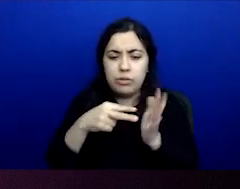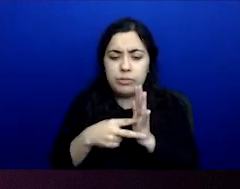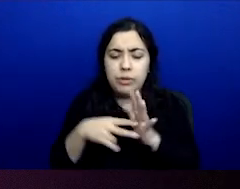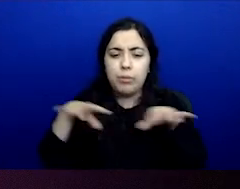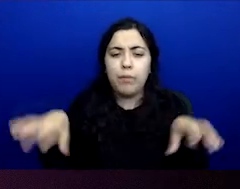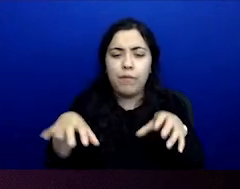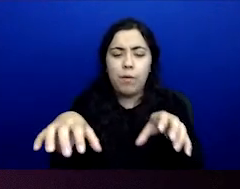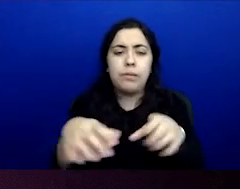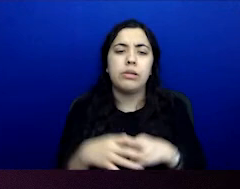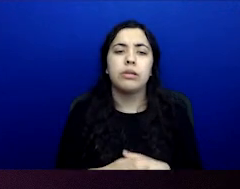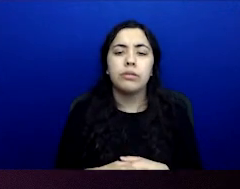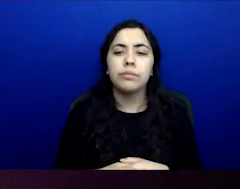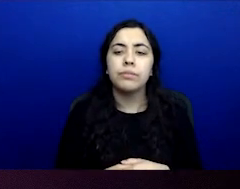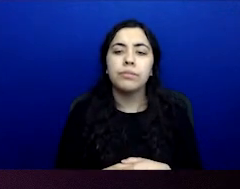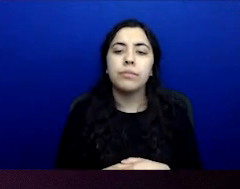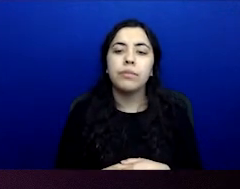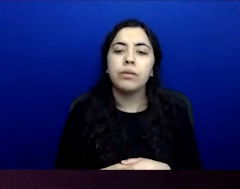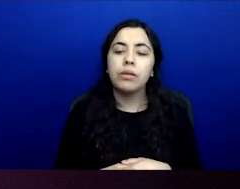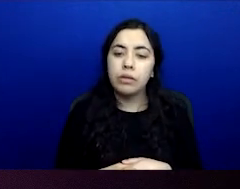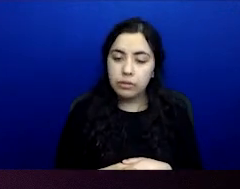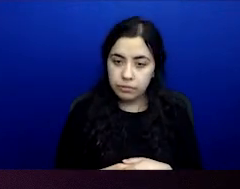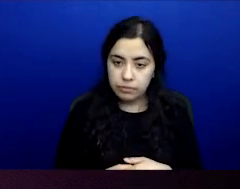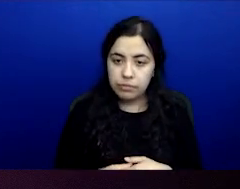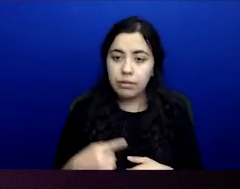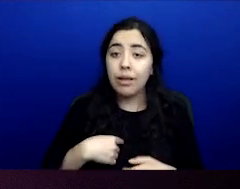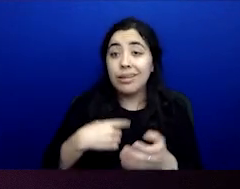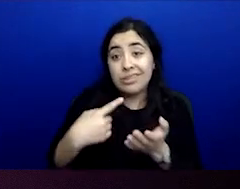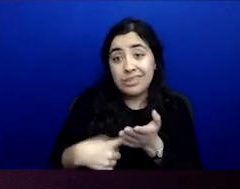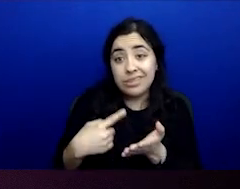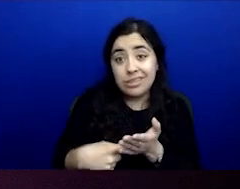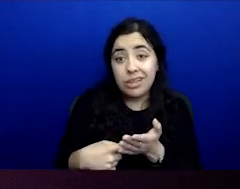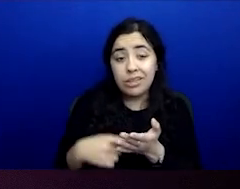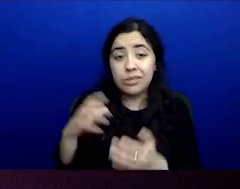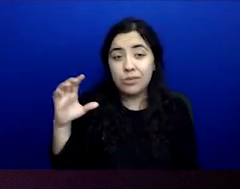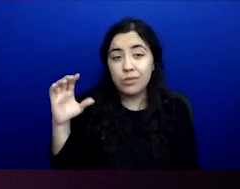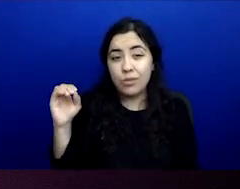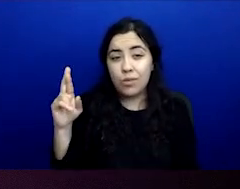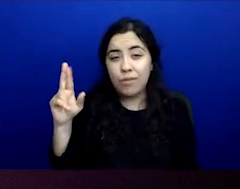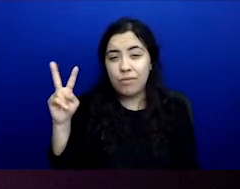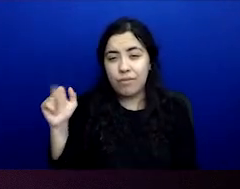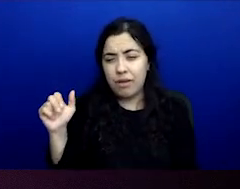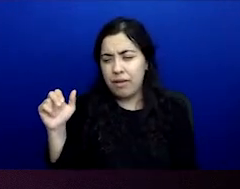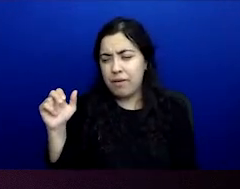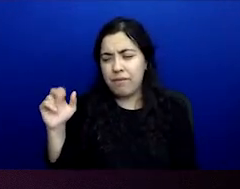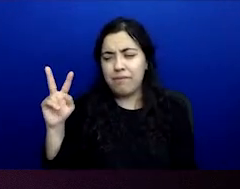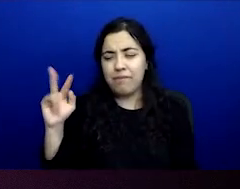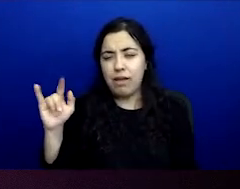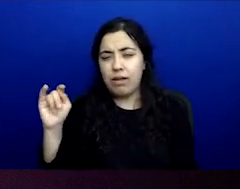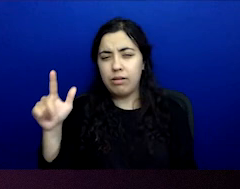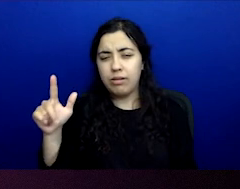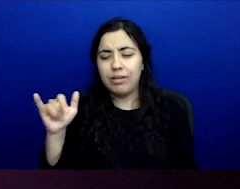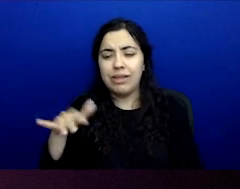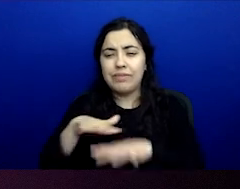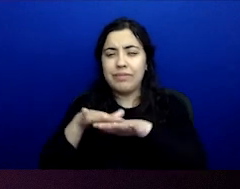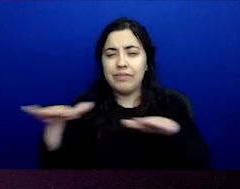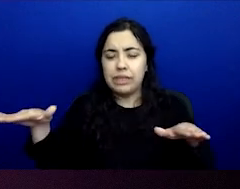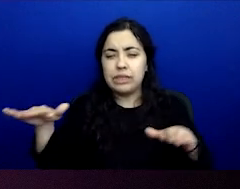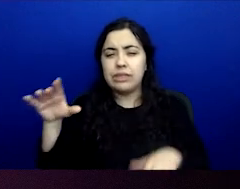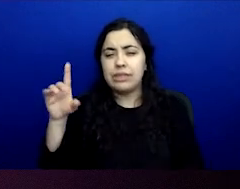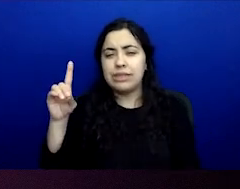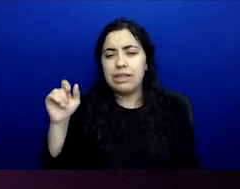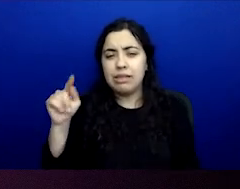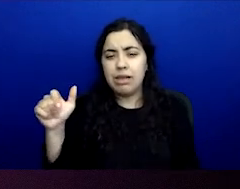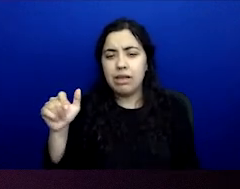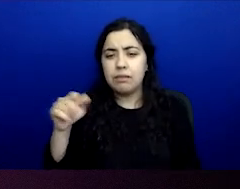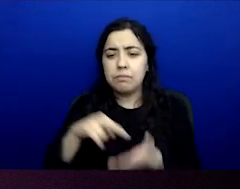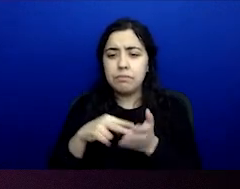And just a quick note on this, too. I've talked a lot about Core Web Vitals, which is field data. That doesn't necessarily mean that Lighthouse or other